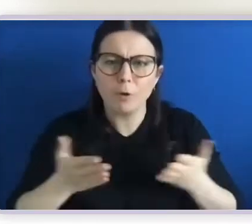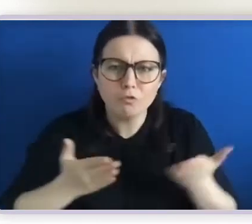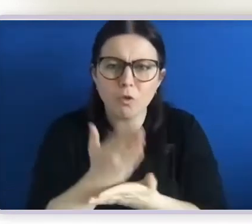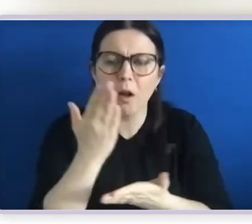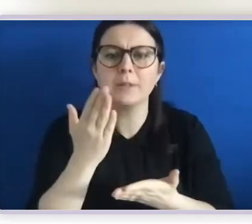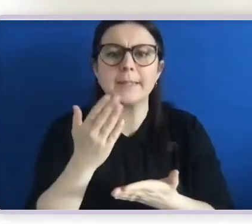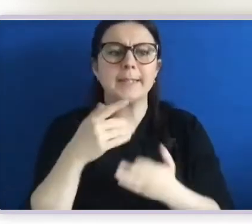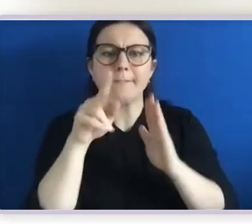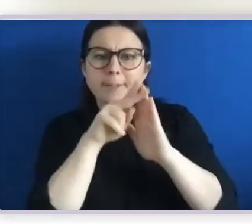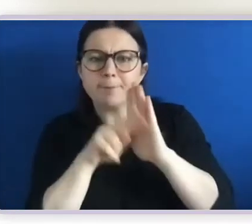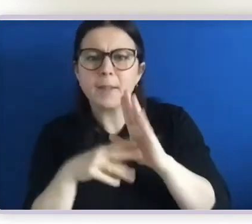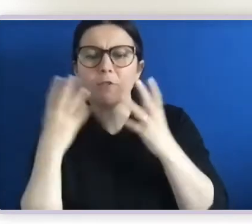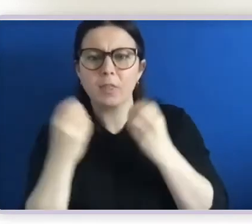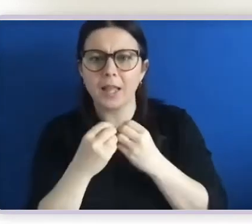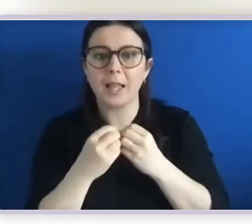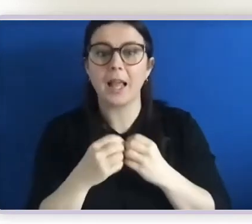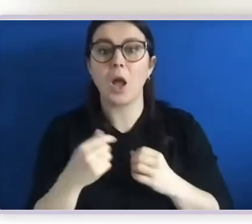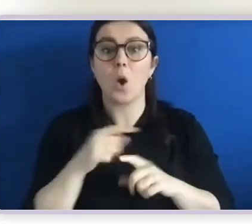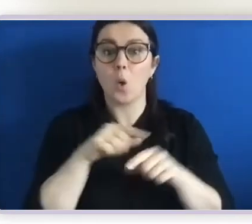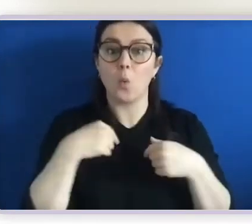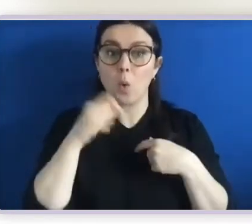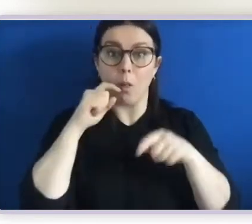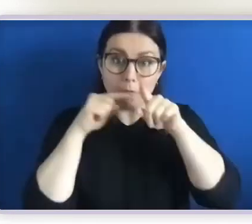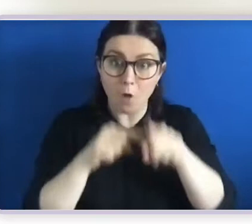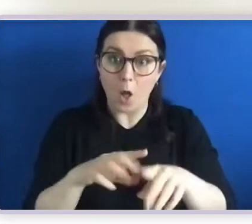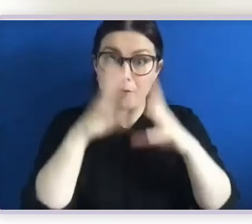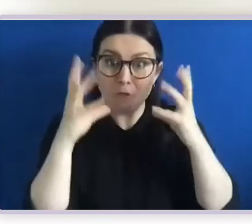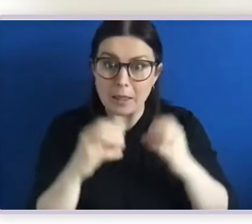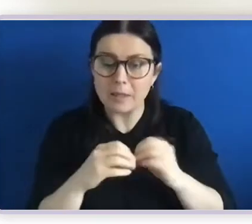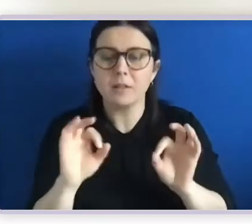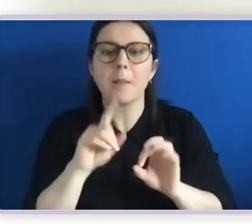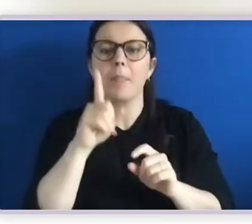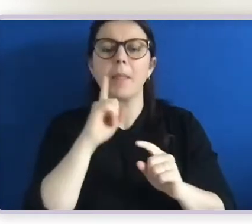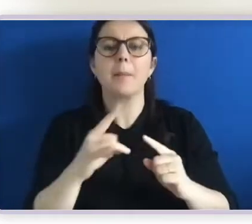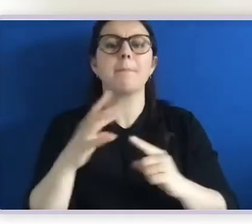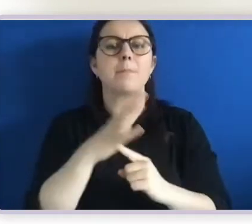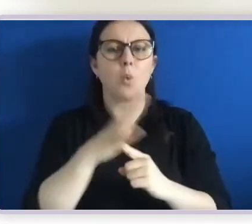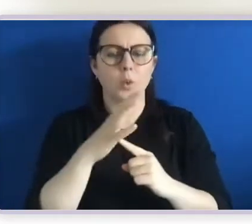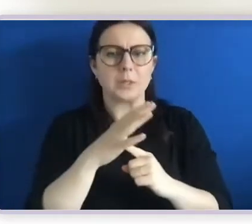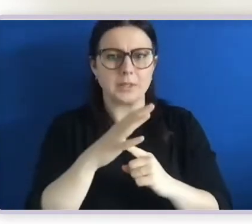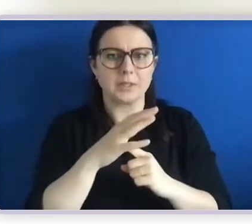not everything we operate against. I'll talk about some of the other things, but it's an important aspect of how we,